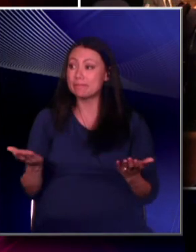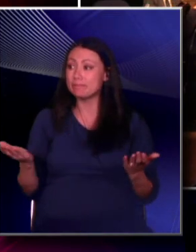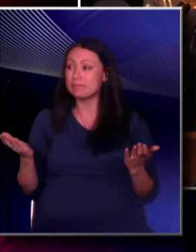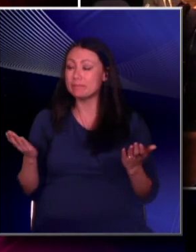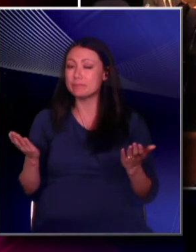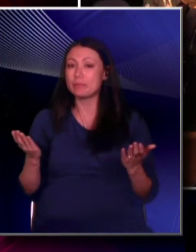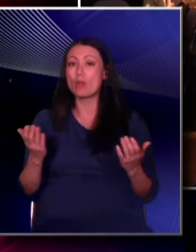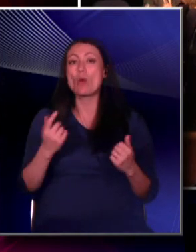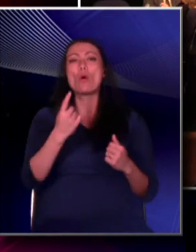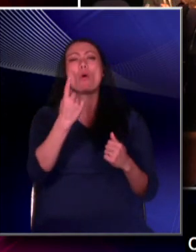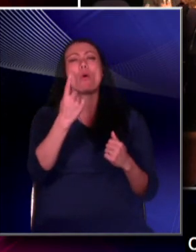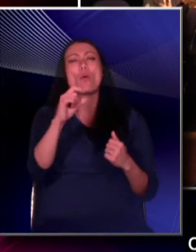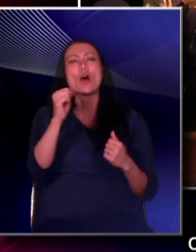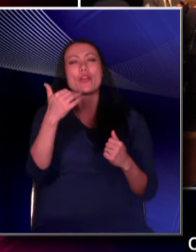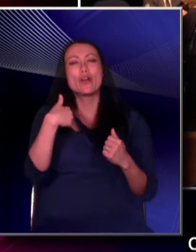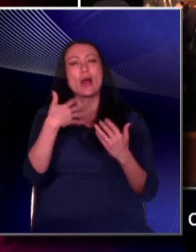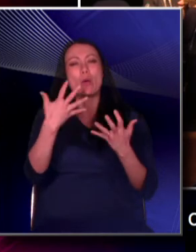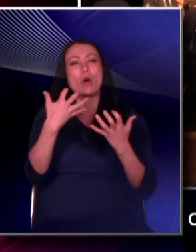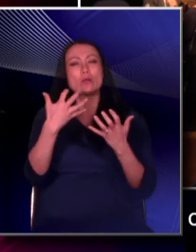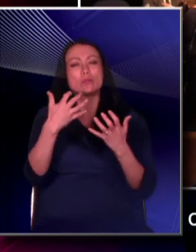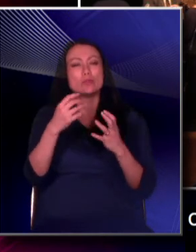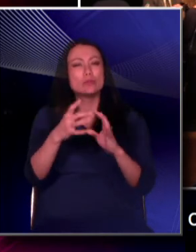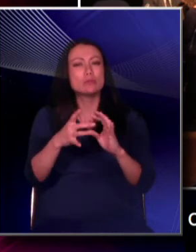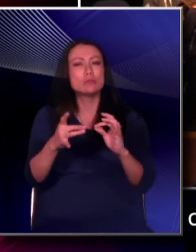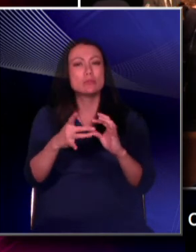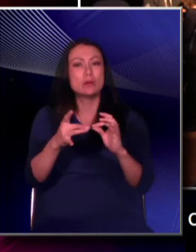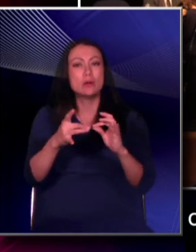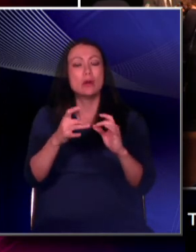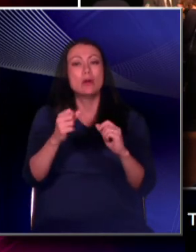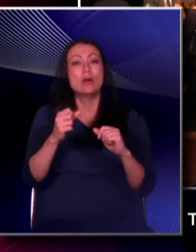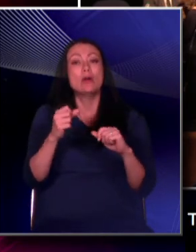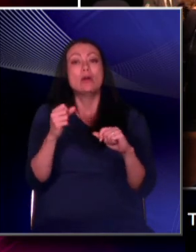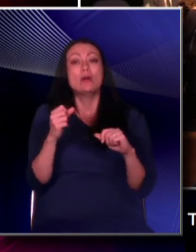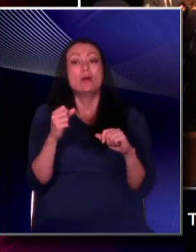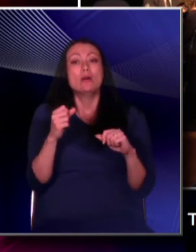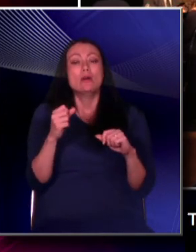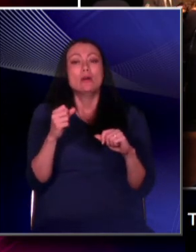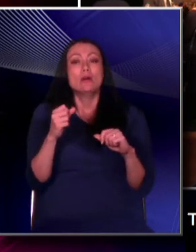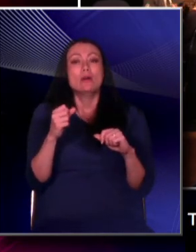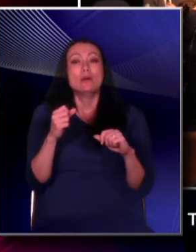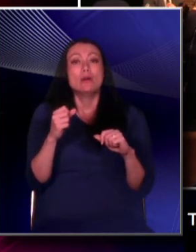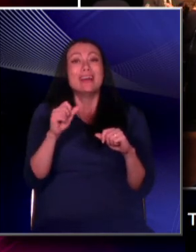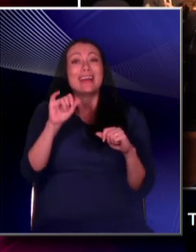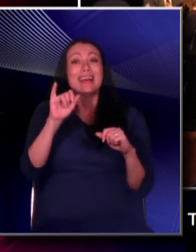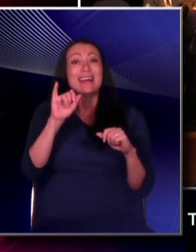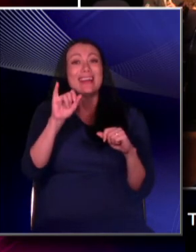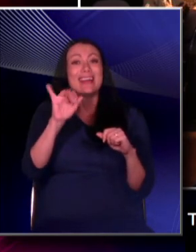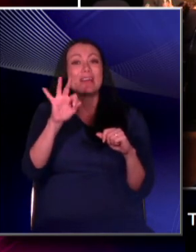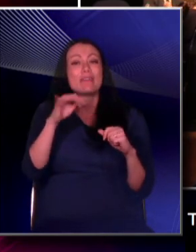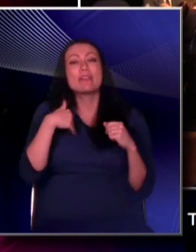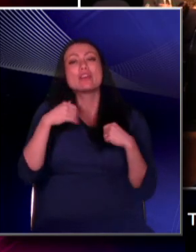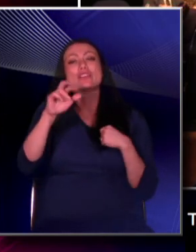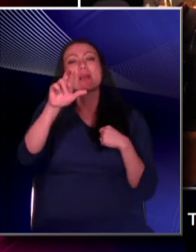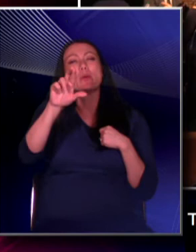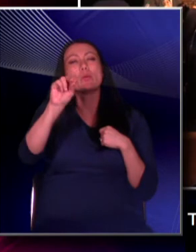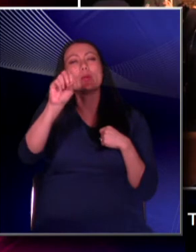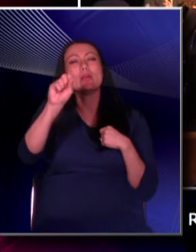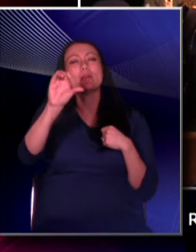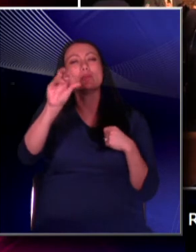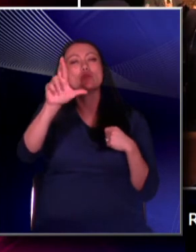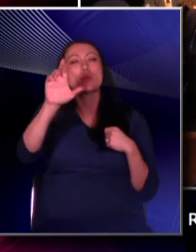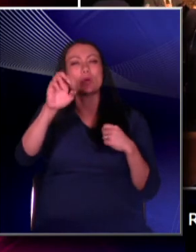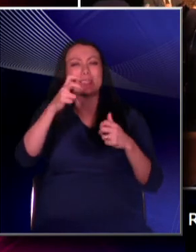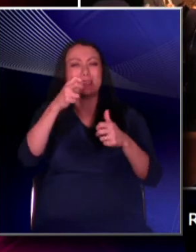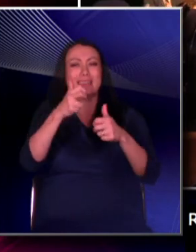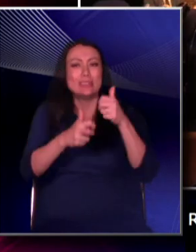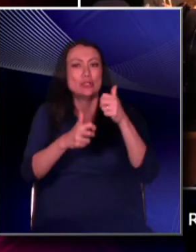One other thing that I think I was going to point out that we talked about earlier on this is, in the event there's a resource issue as well. I mean, if we have, all of